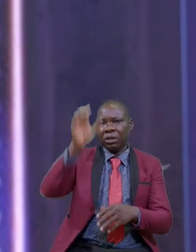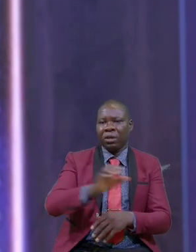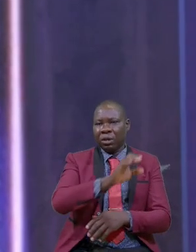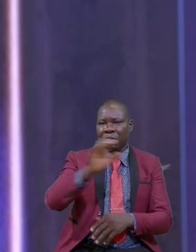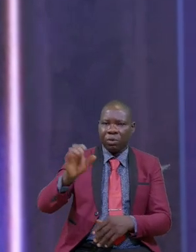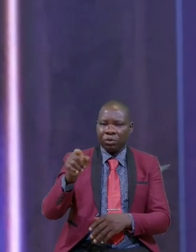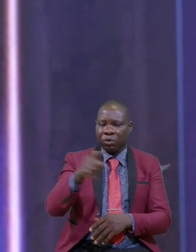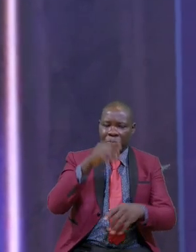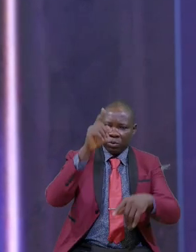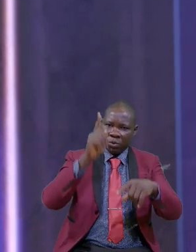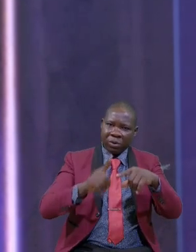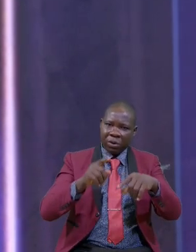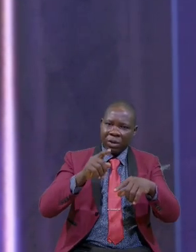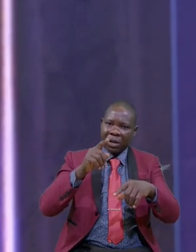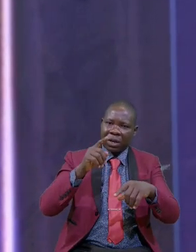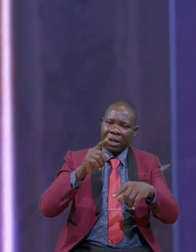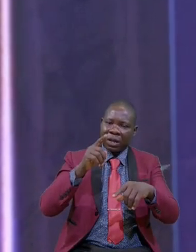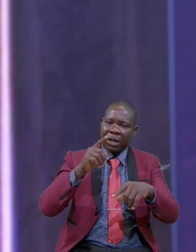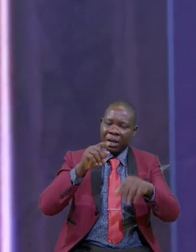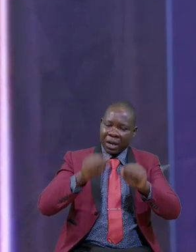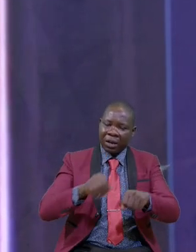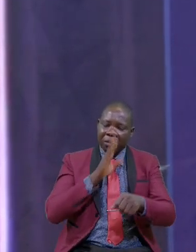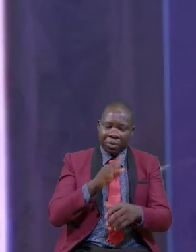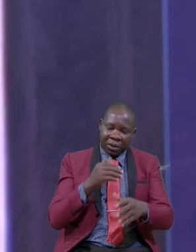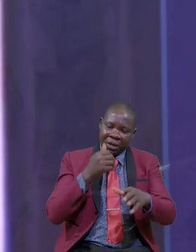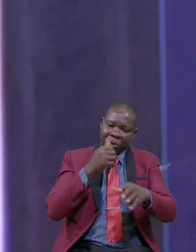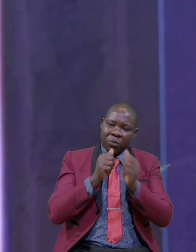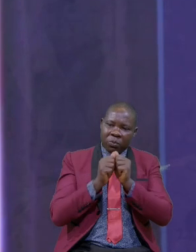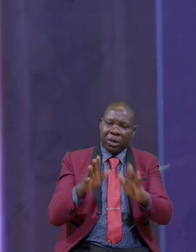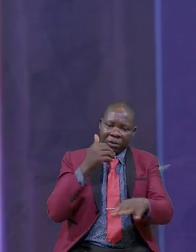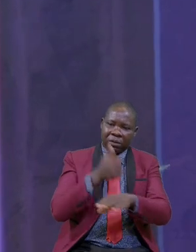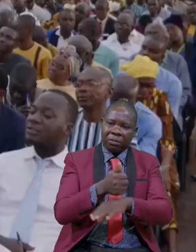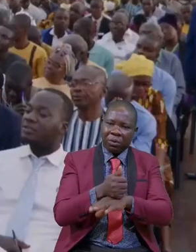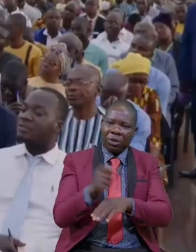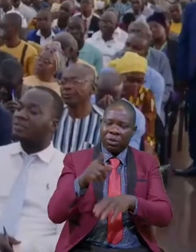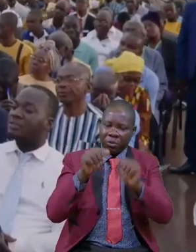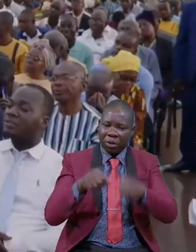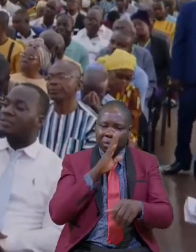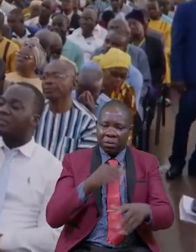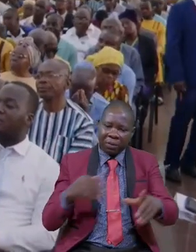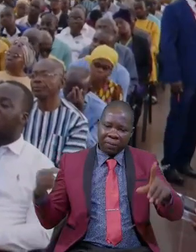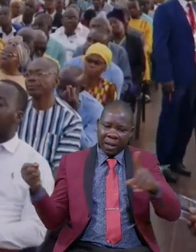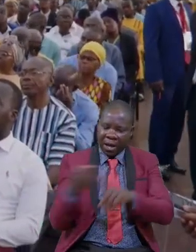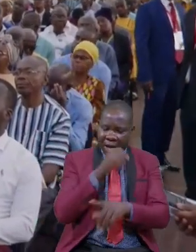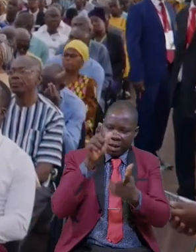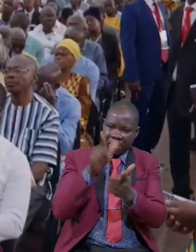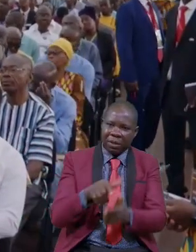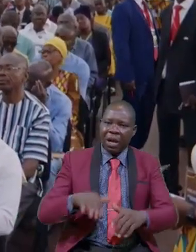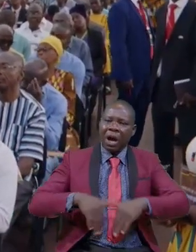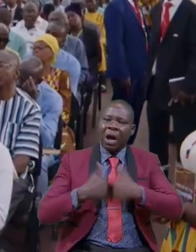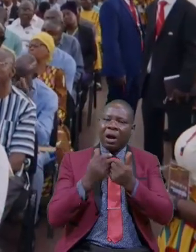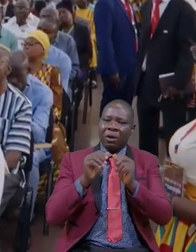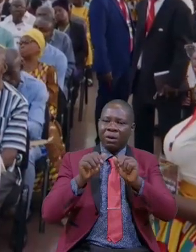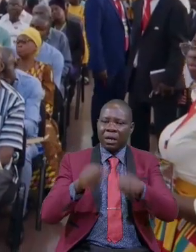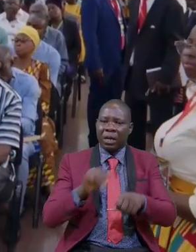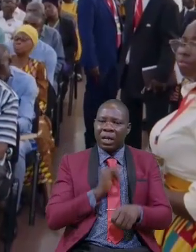be blameless. I can be harmless. How can I be harmless